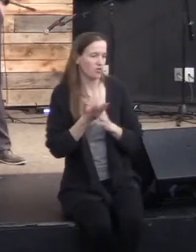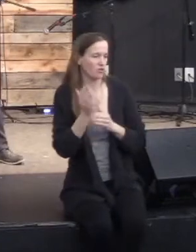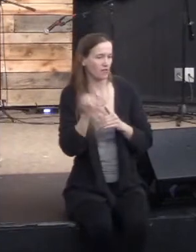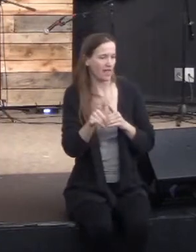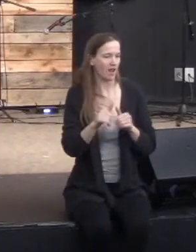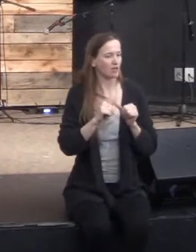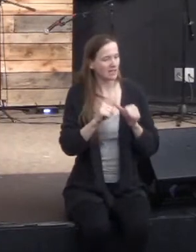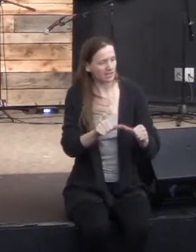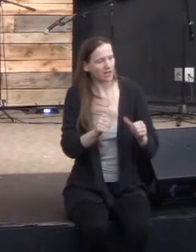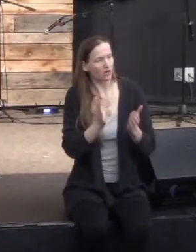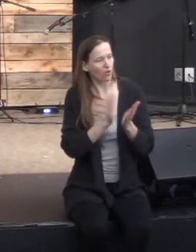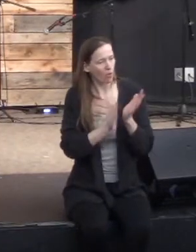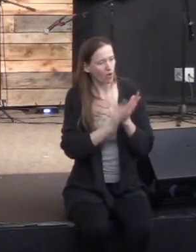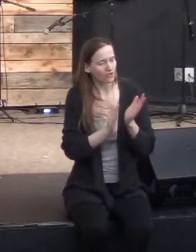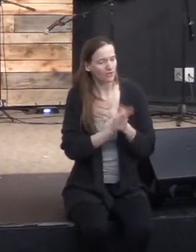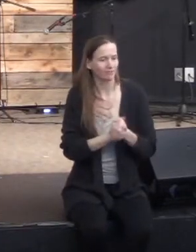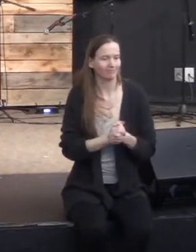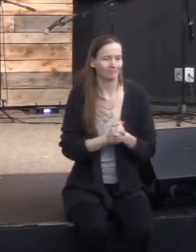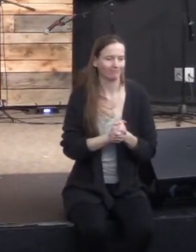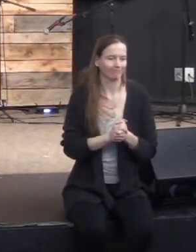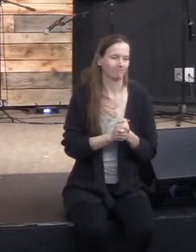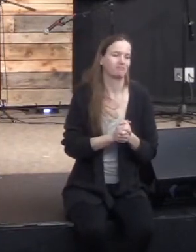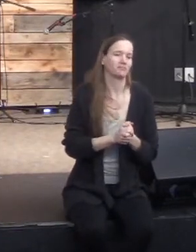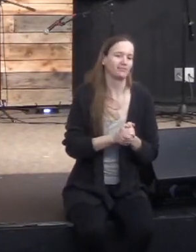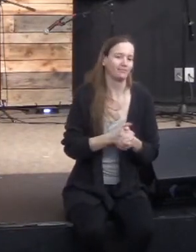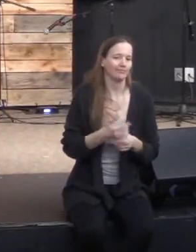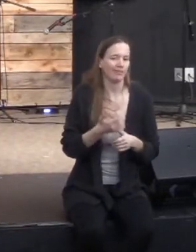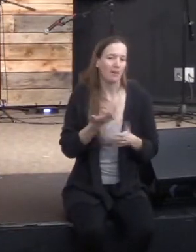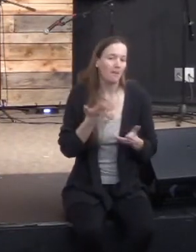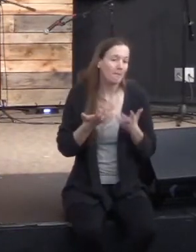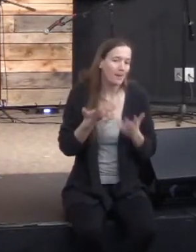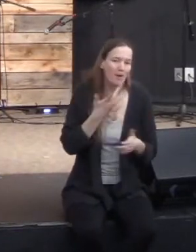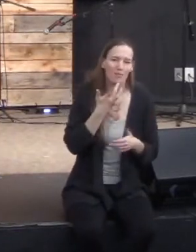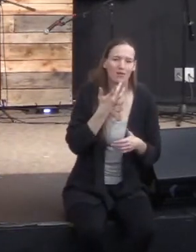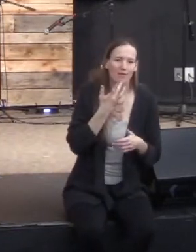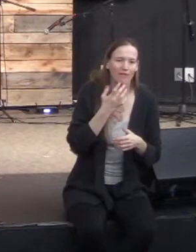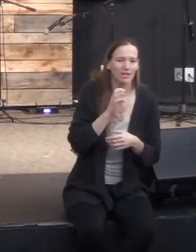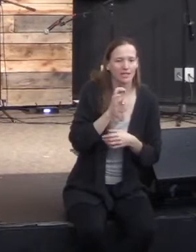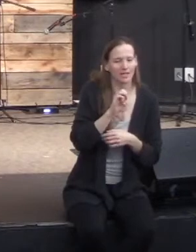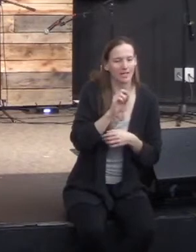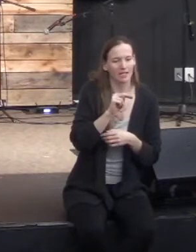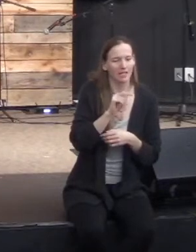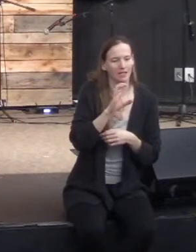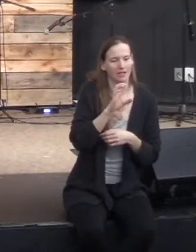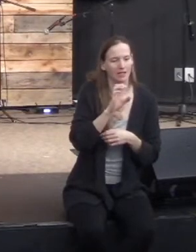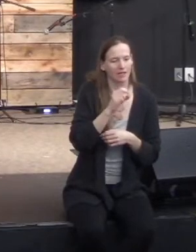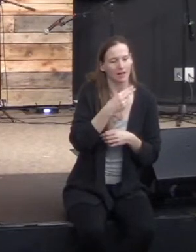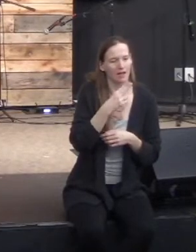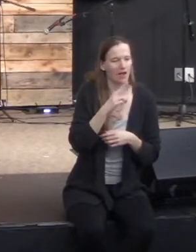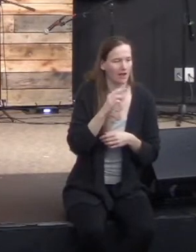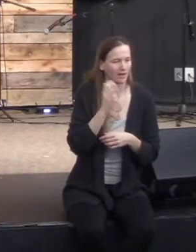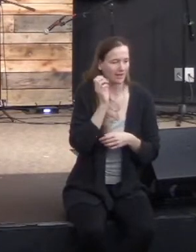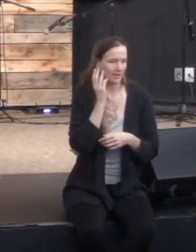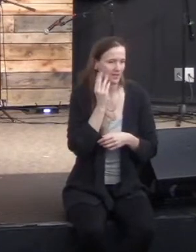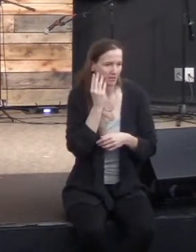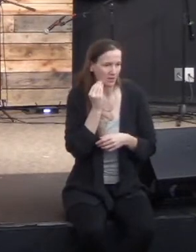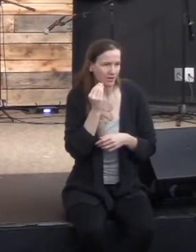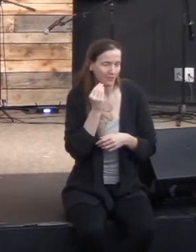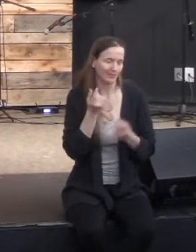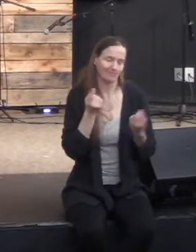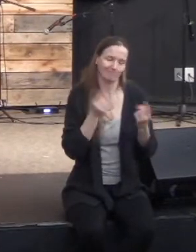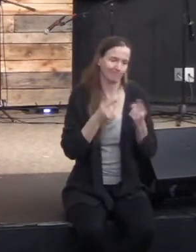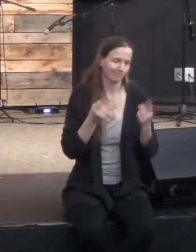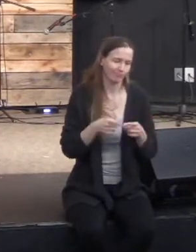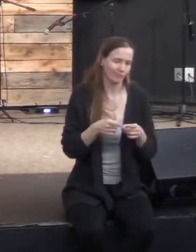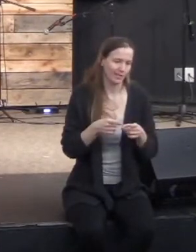Of course, I wouldn't mind an Enoch experience. But that's not going to happen. And it's not the way it